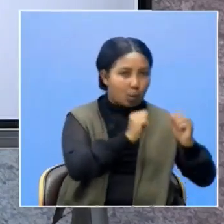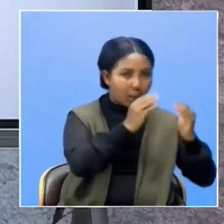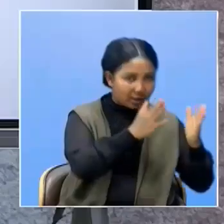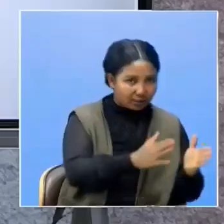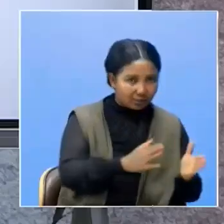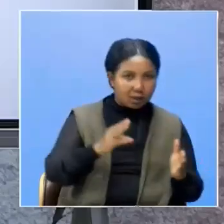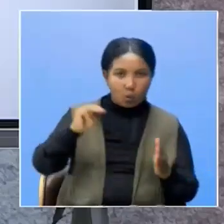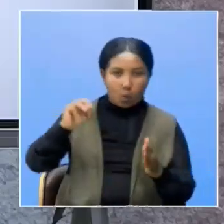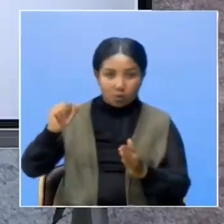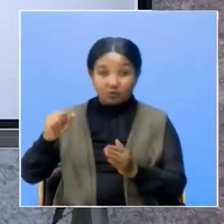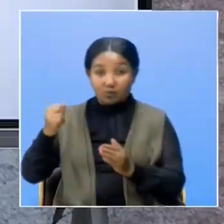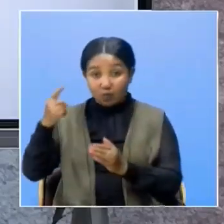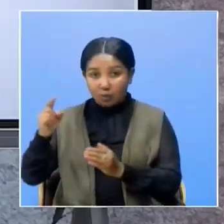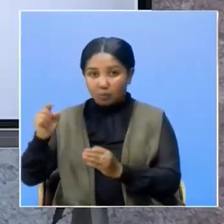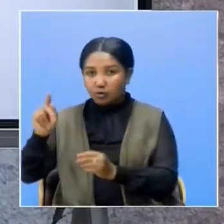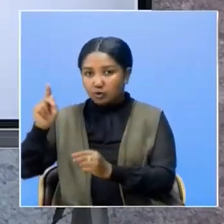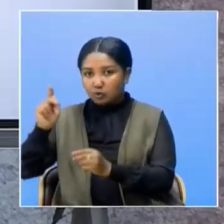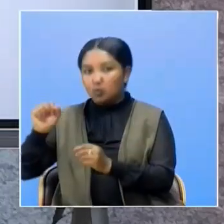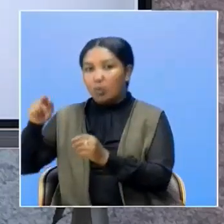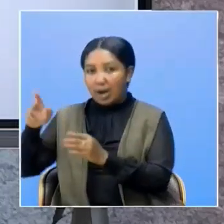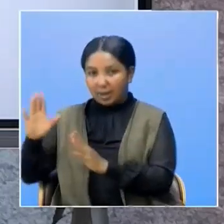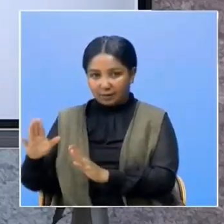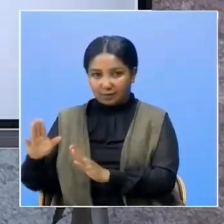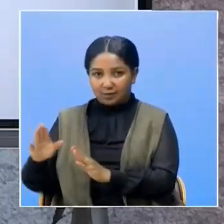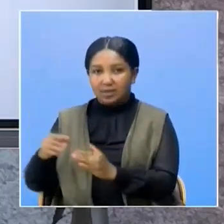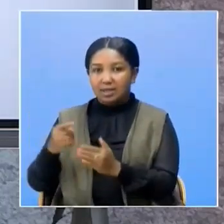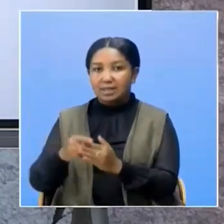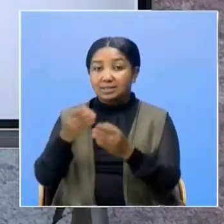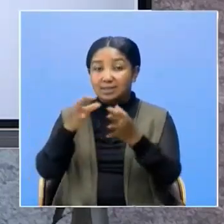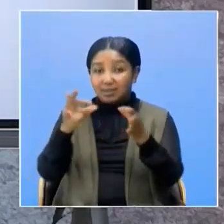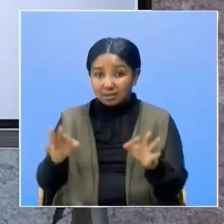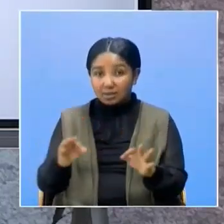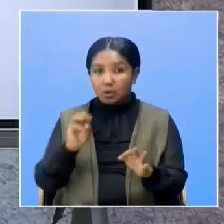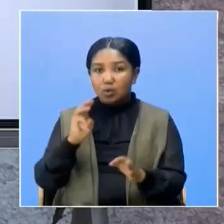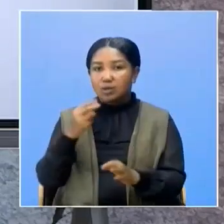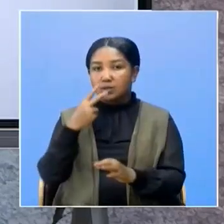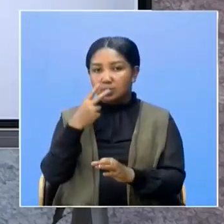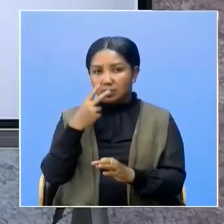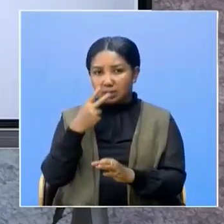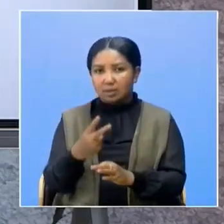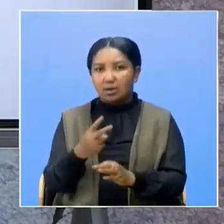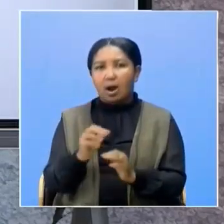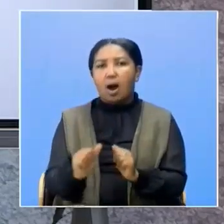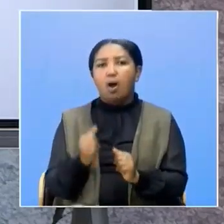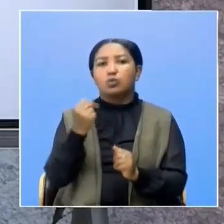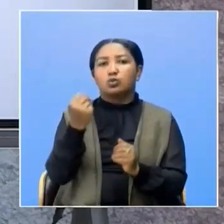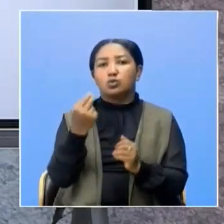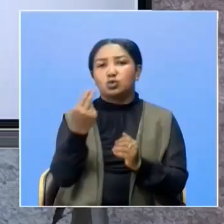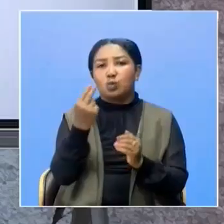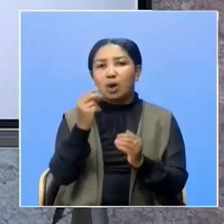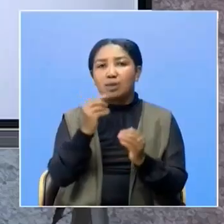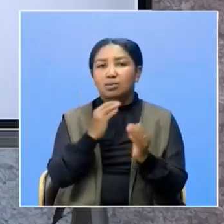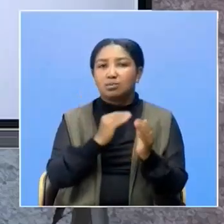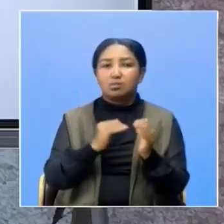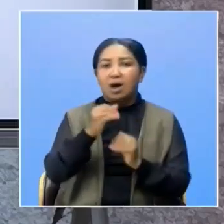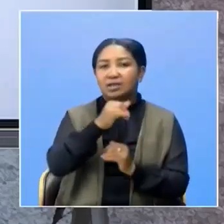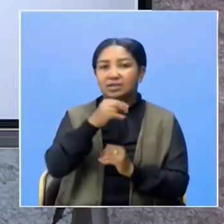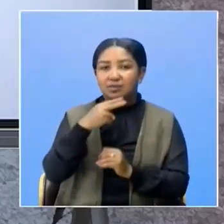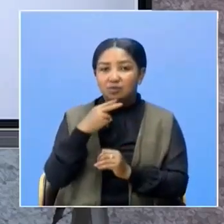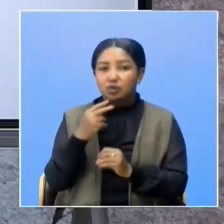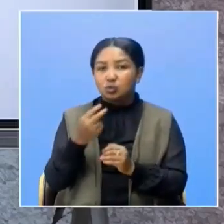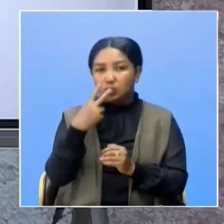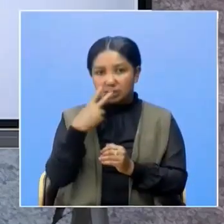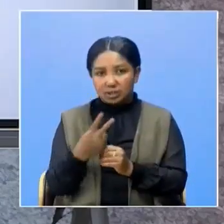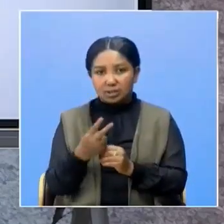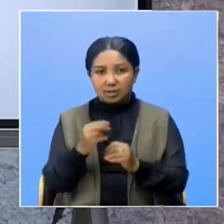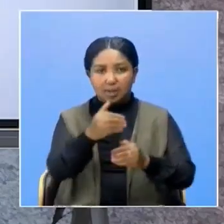and most for superlative. And in sentences, we also see how to use more than 1 adjective just to see